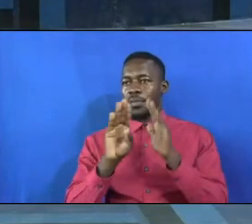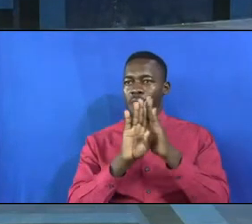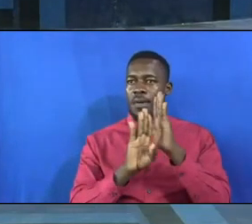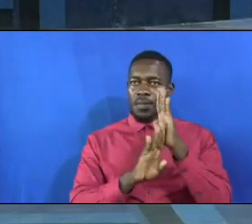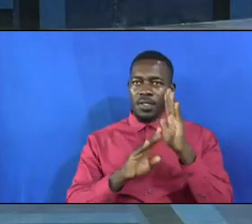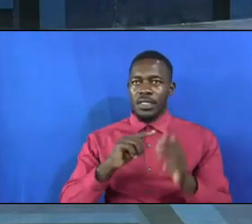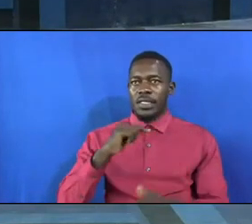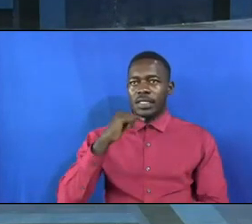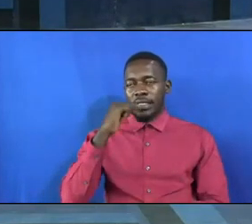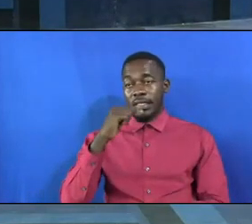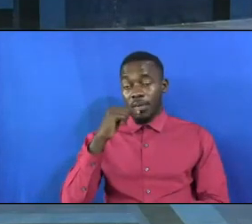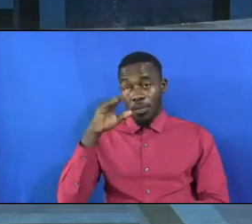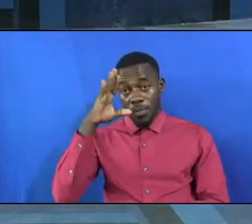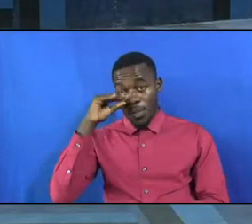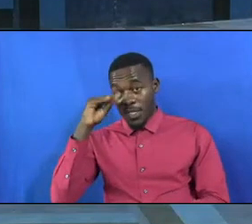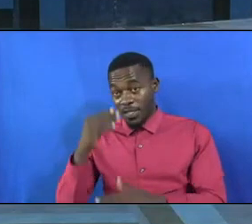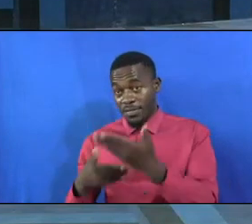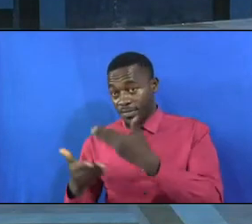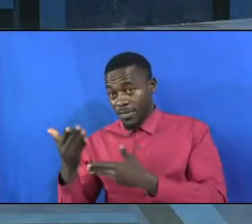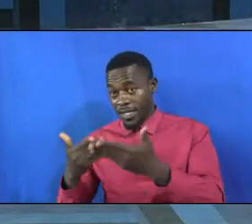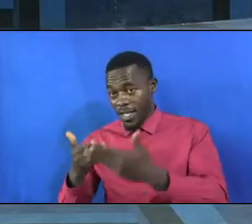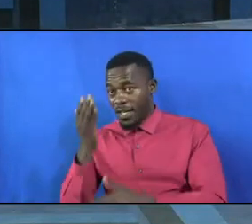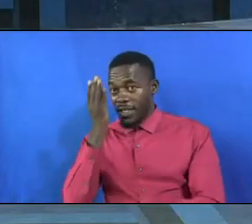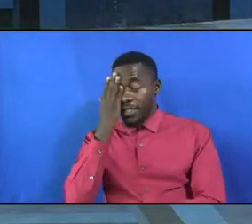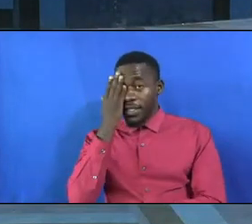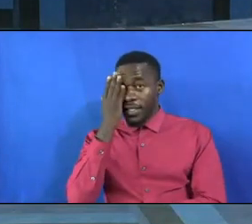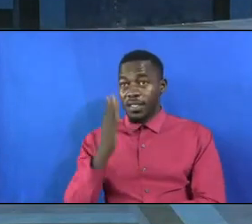this is Moses talking to the children of Israel,